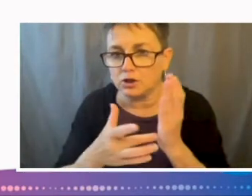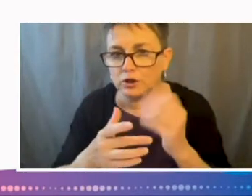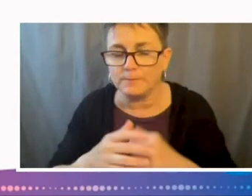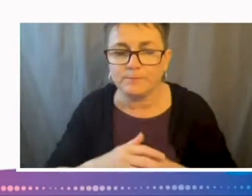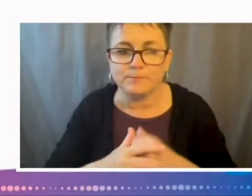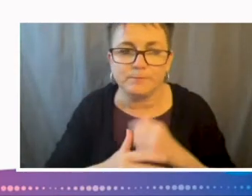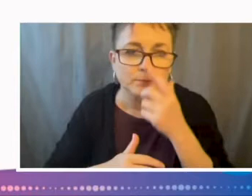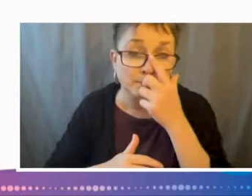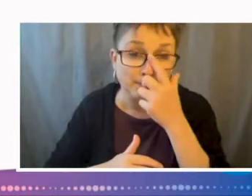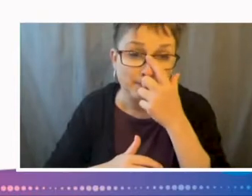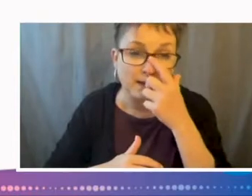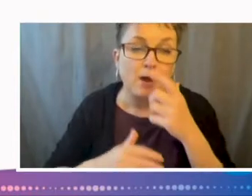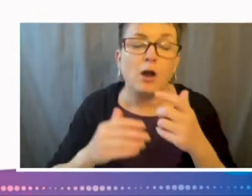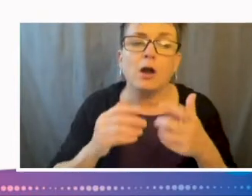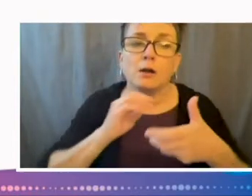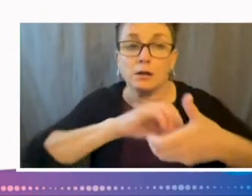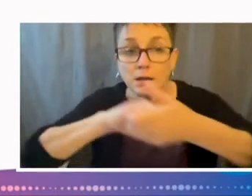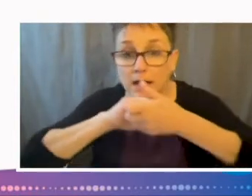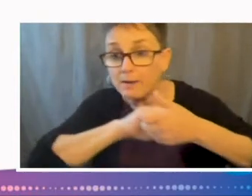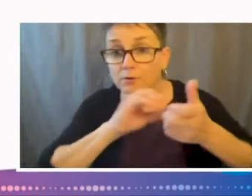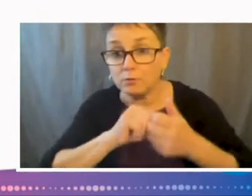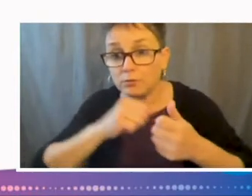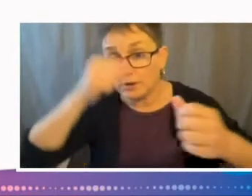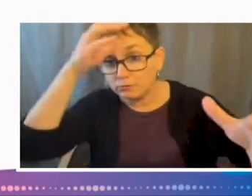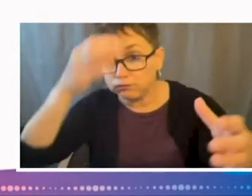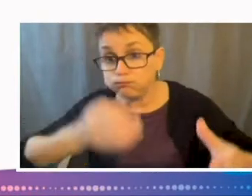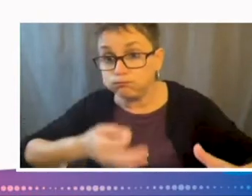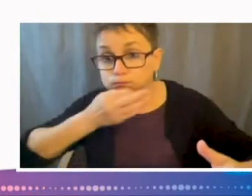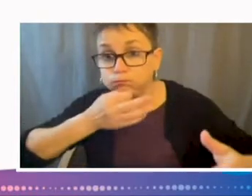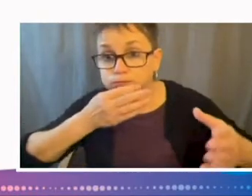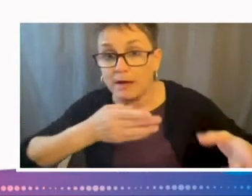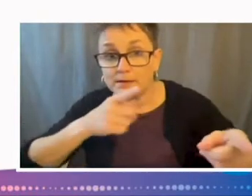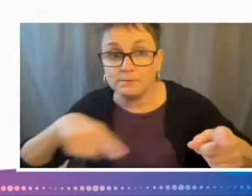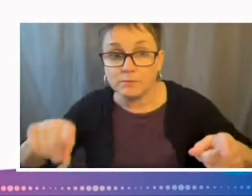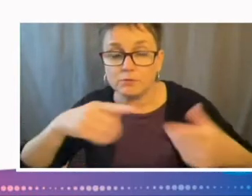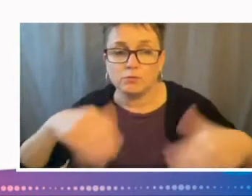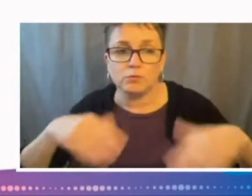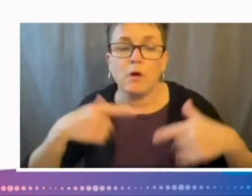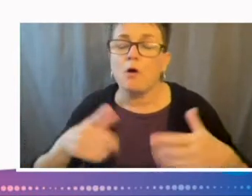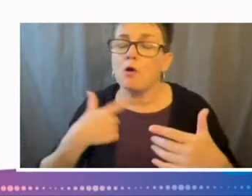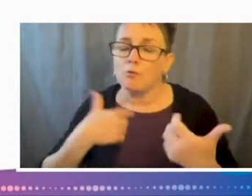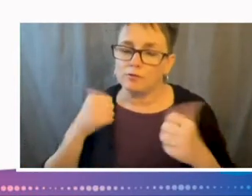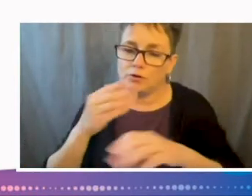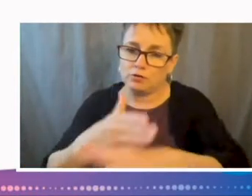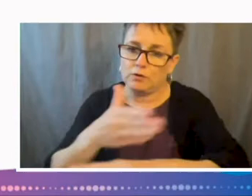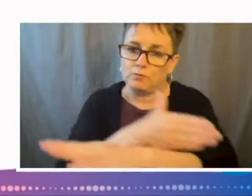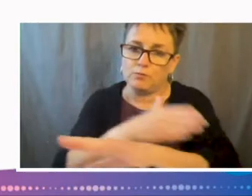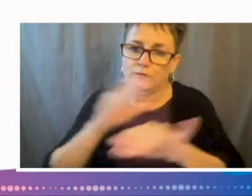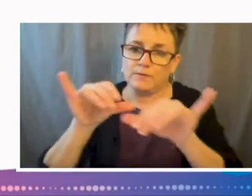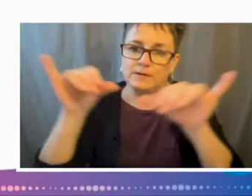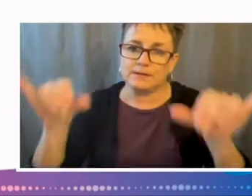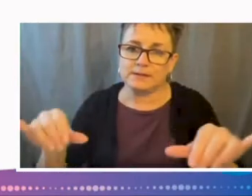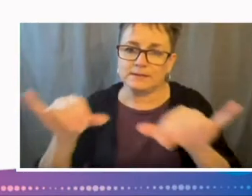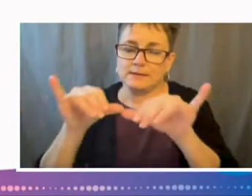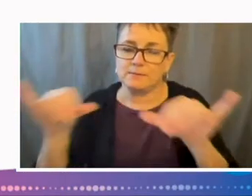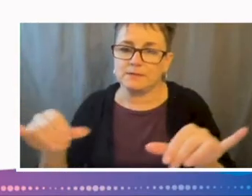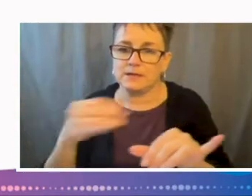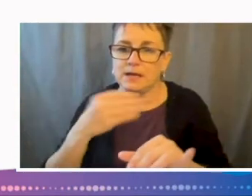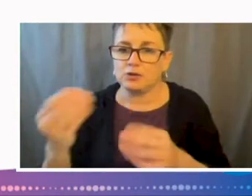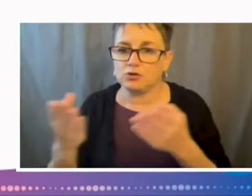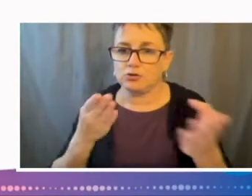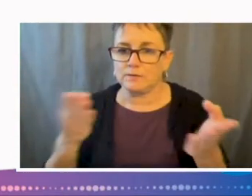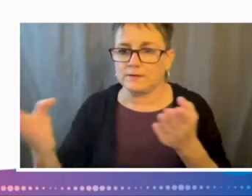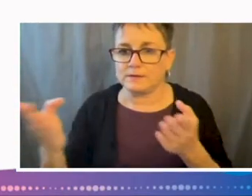Collaborating with these experts and dedicated people, our office continues the work to improve systems and services. Here